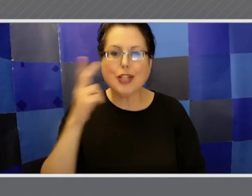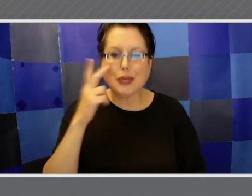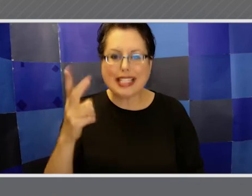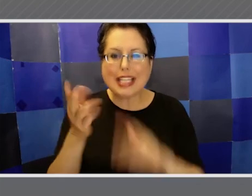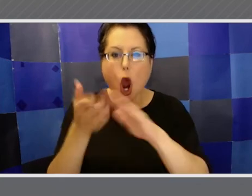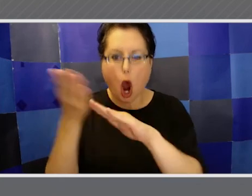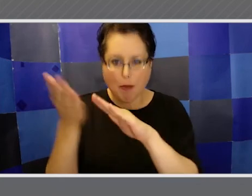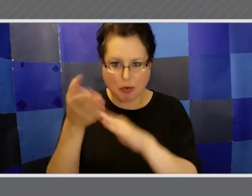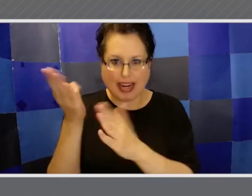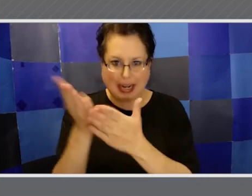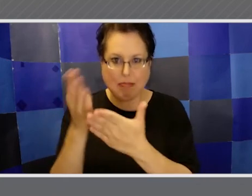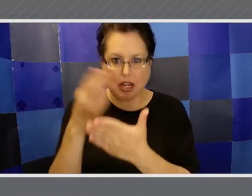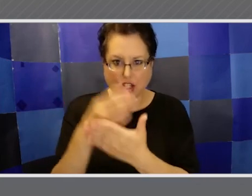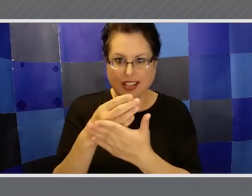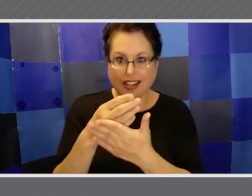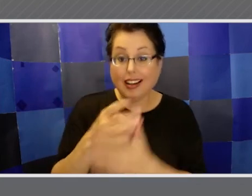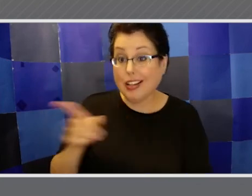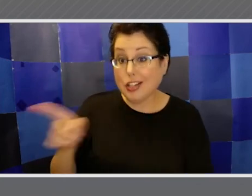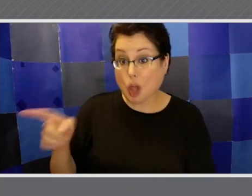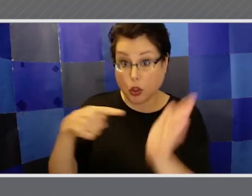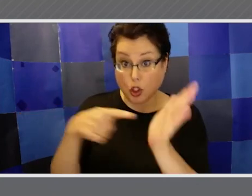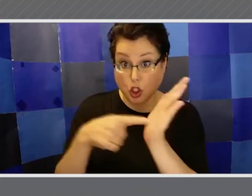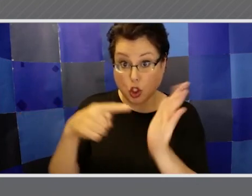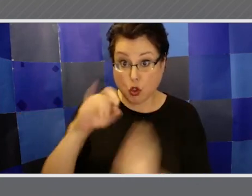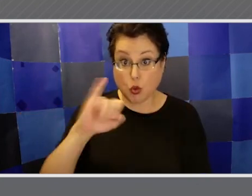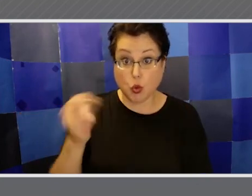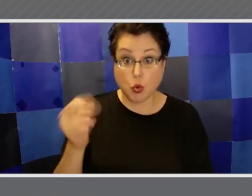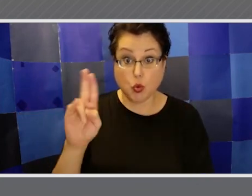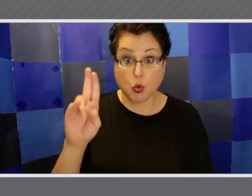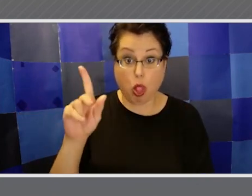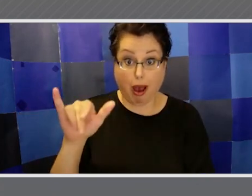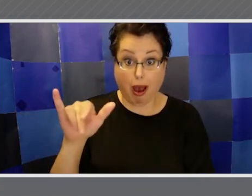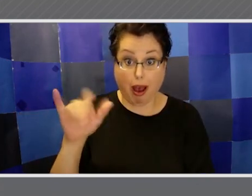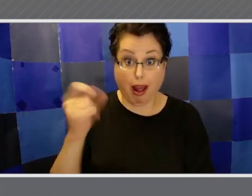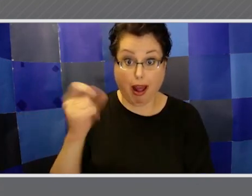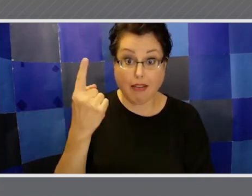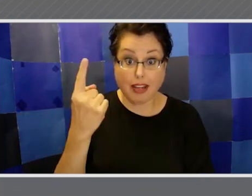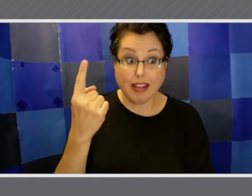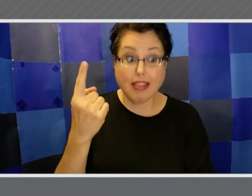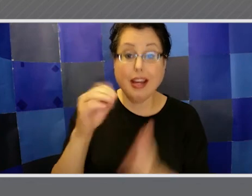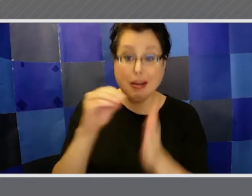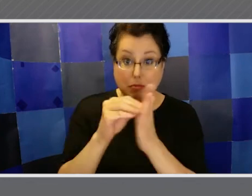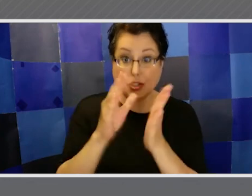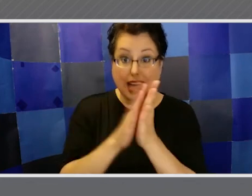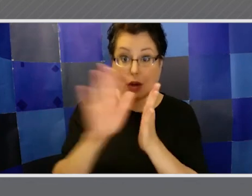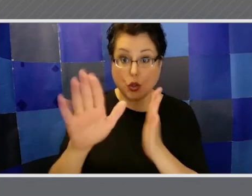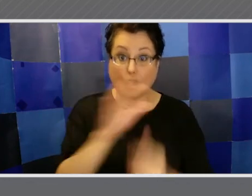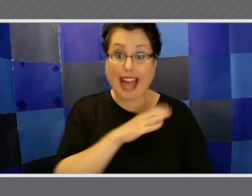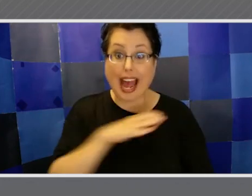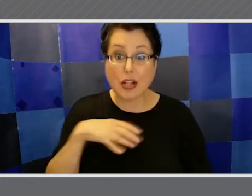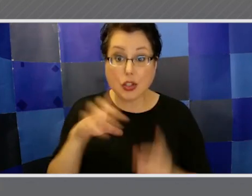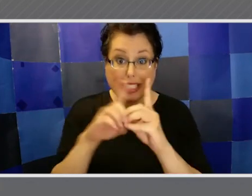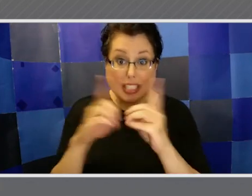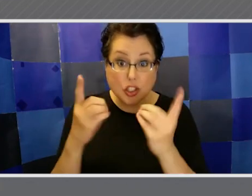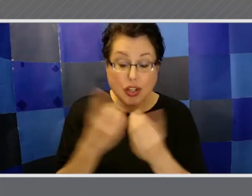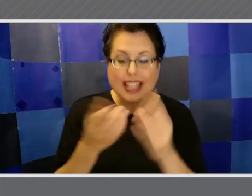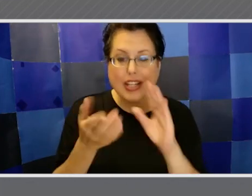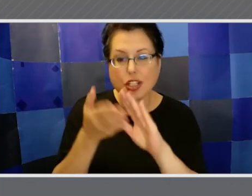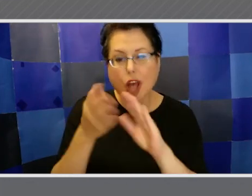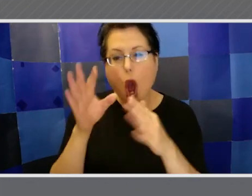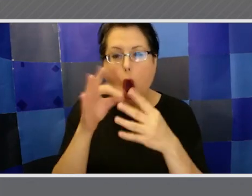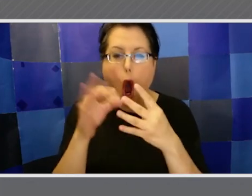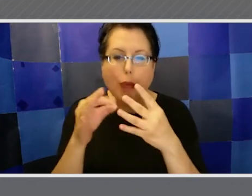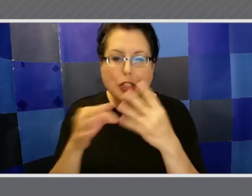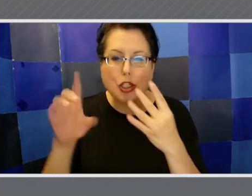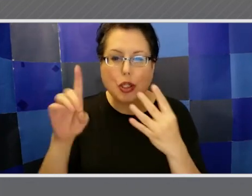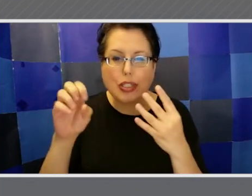a deadline of July 11th. You'll put your council district in. There's some optional demographic questions.